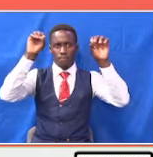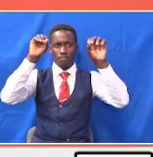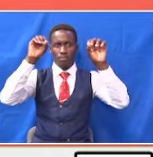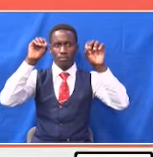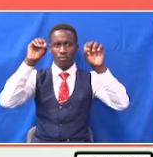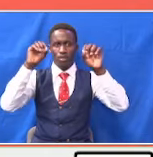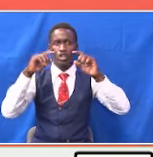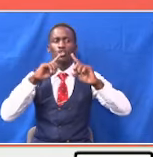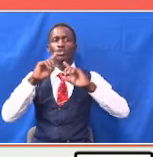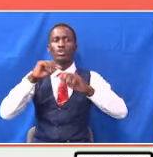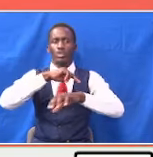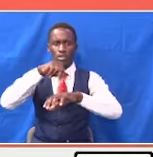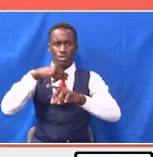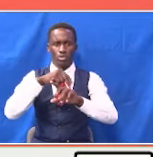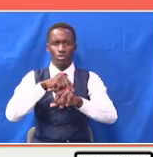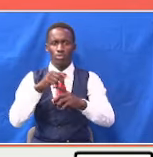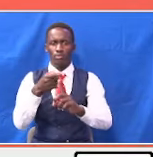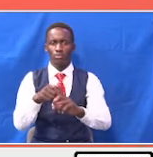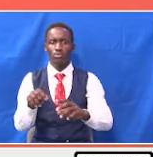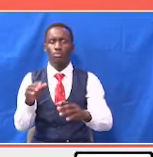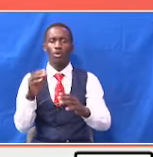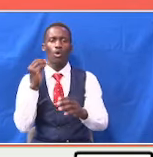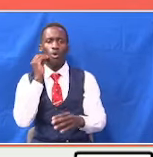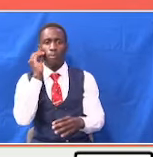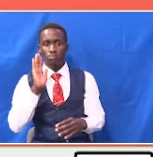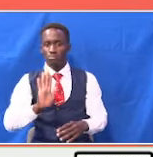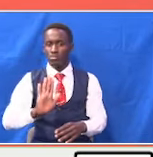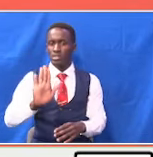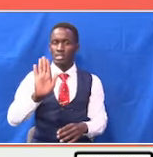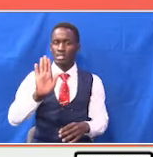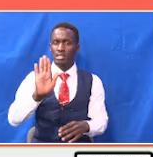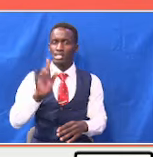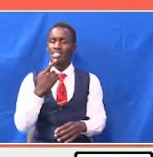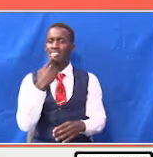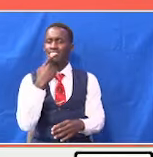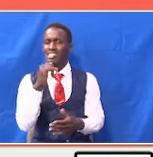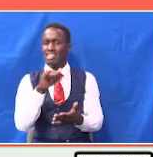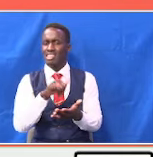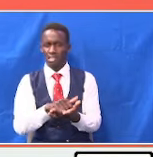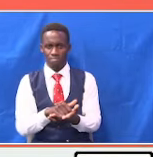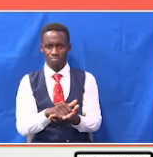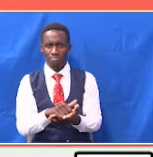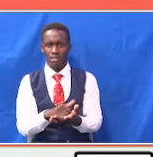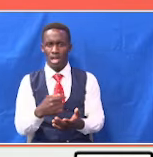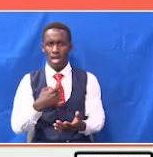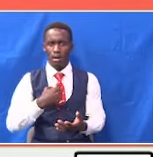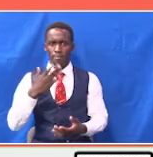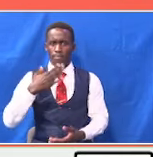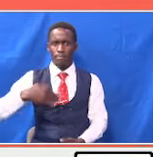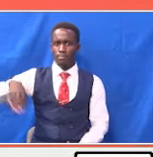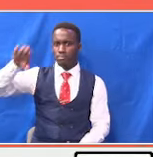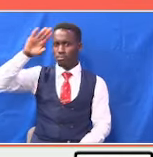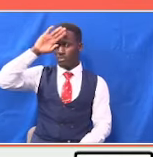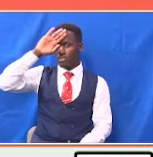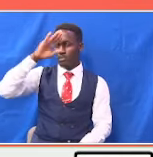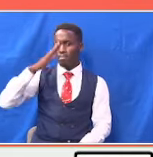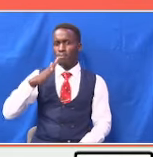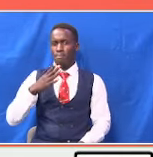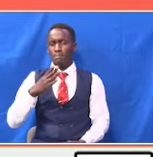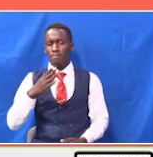address to the nation from his house. He said that, "I am disappointed by my communication